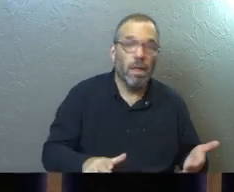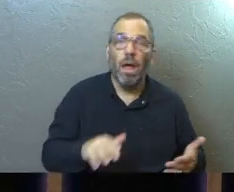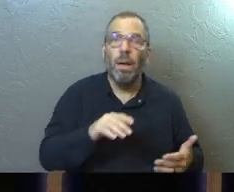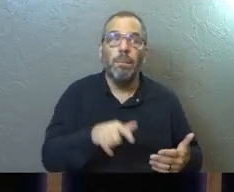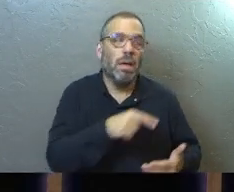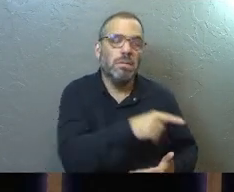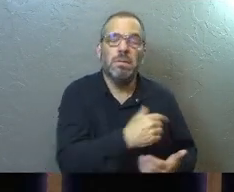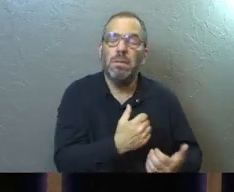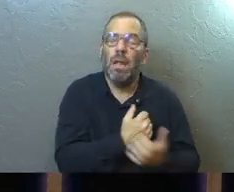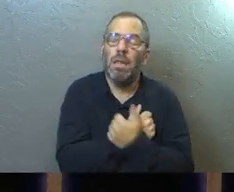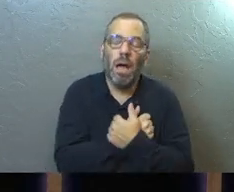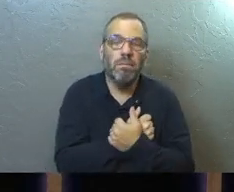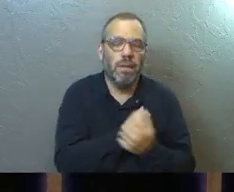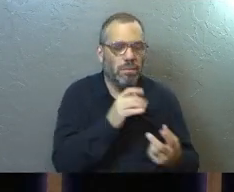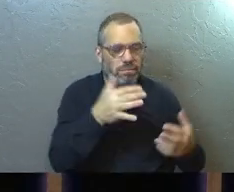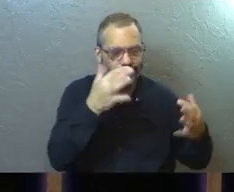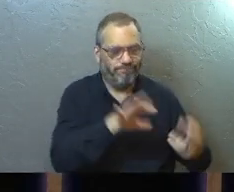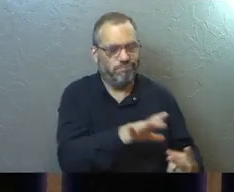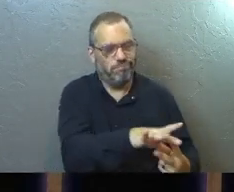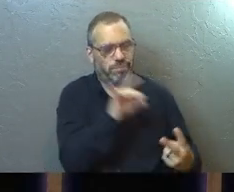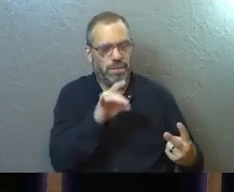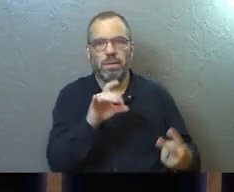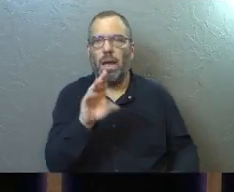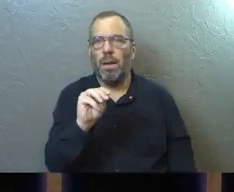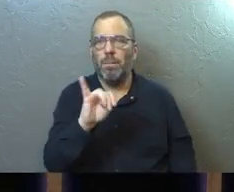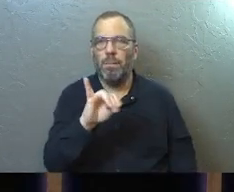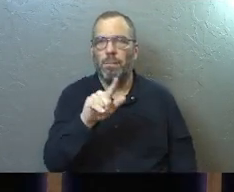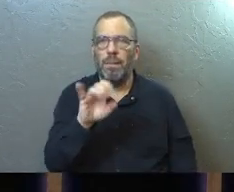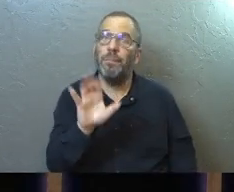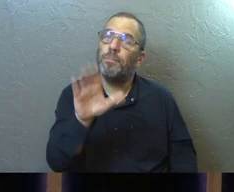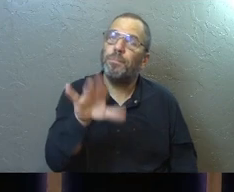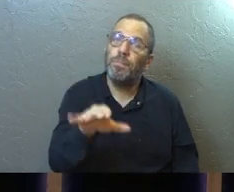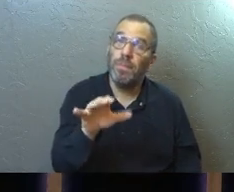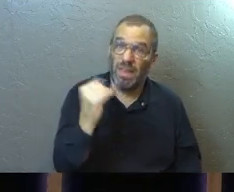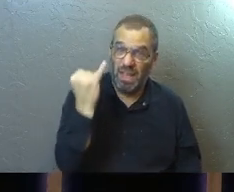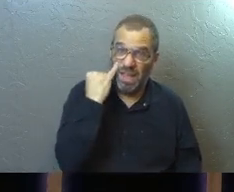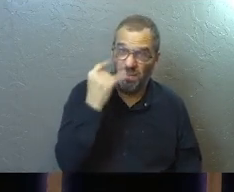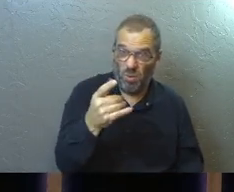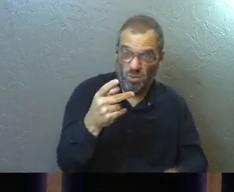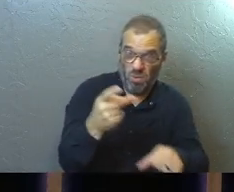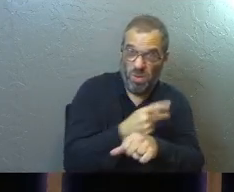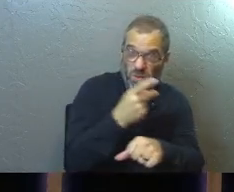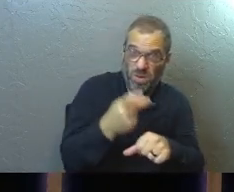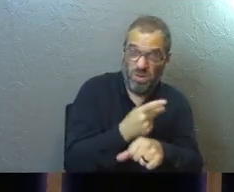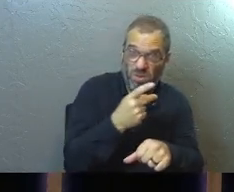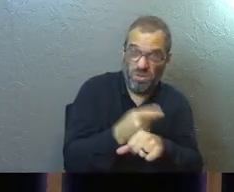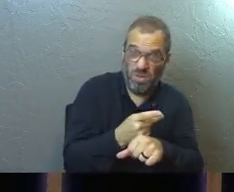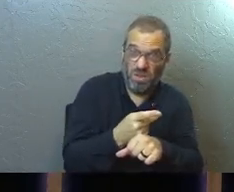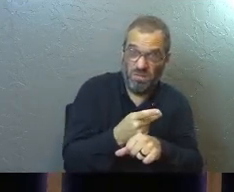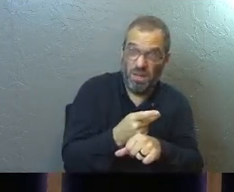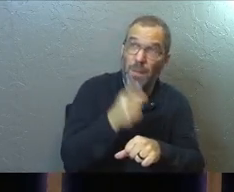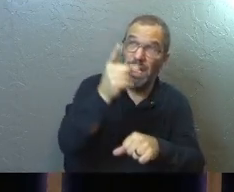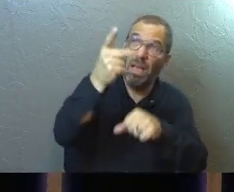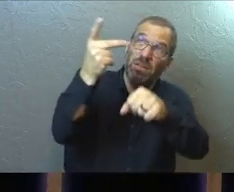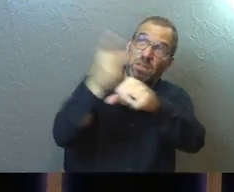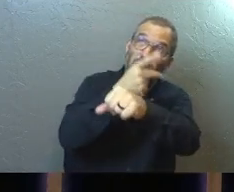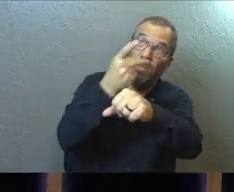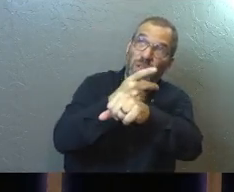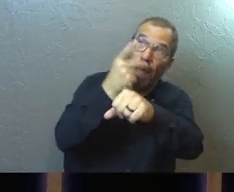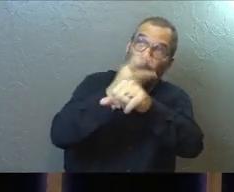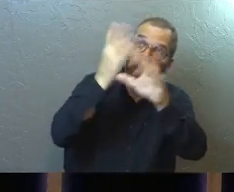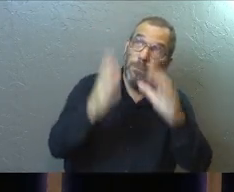found her lovable and we chose her. If you are one of Jesus' sheep today, it's because the great shepherd of our